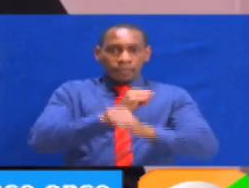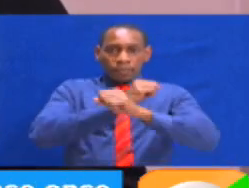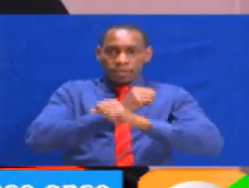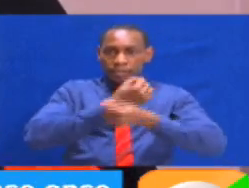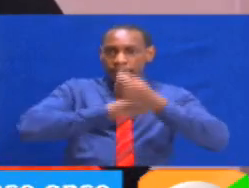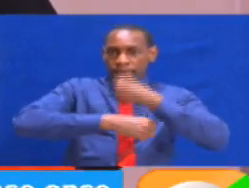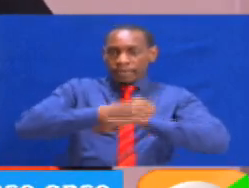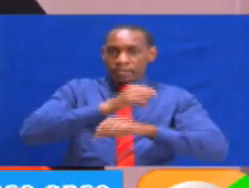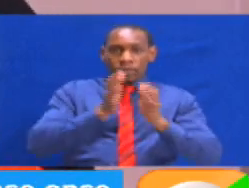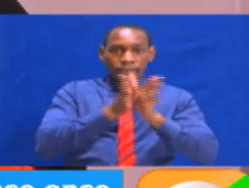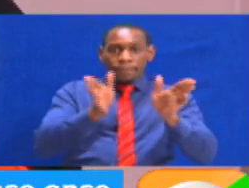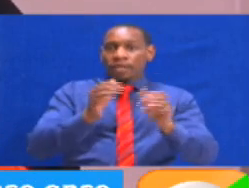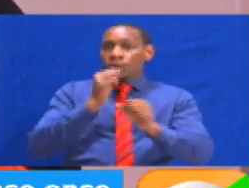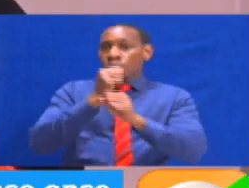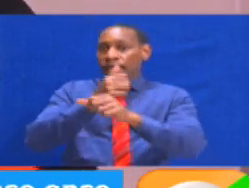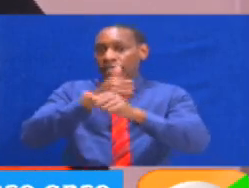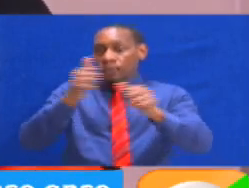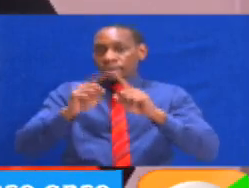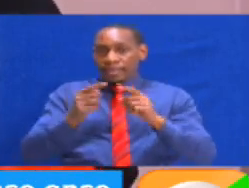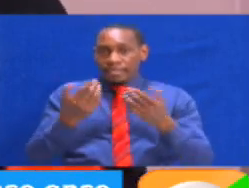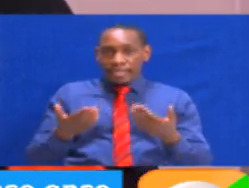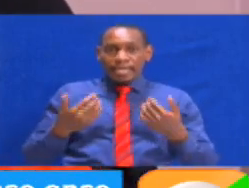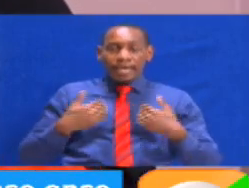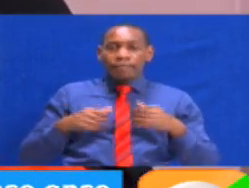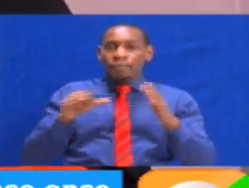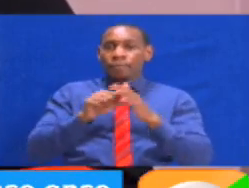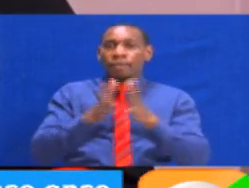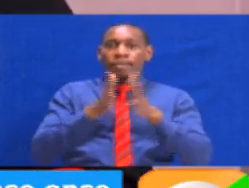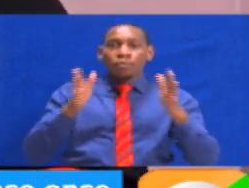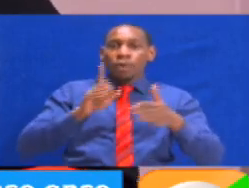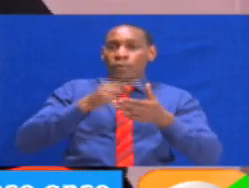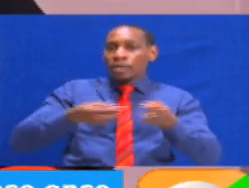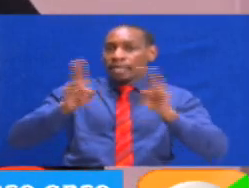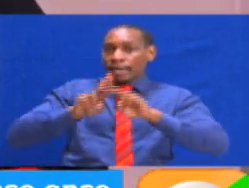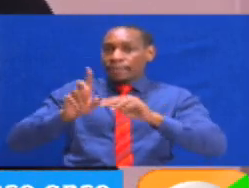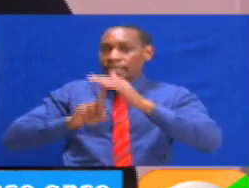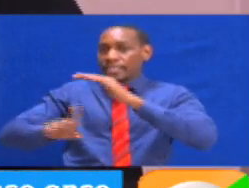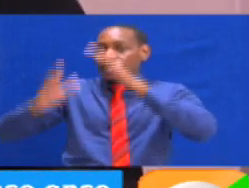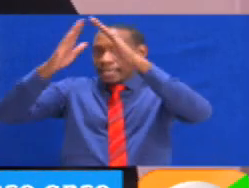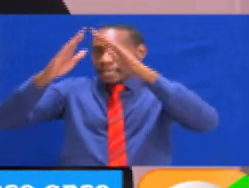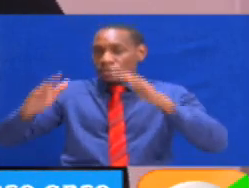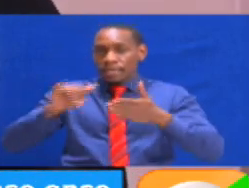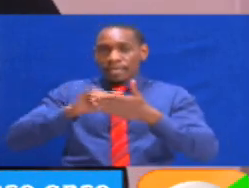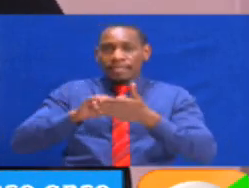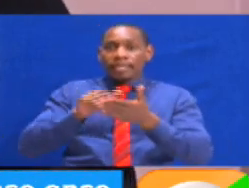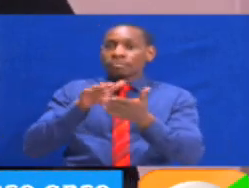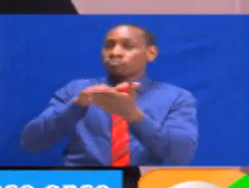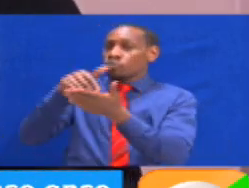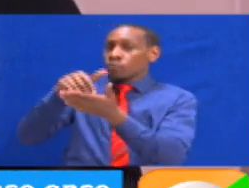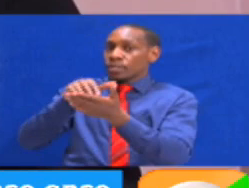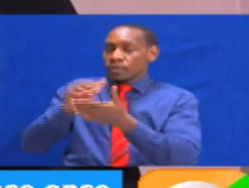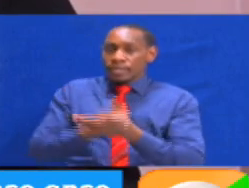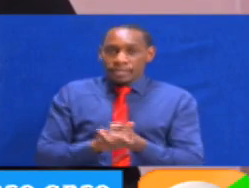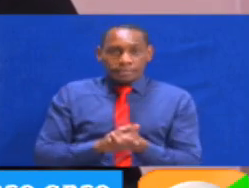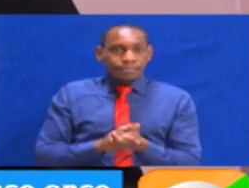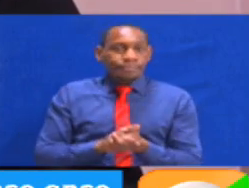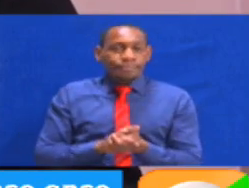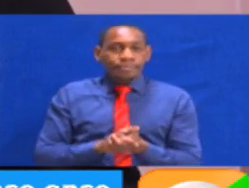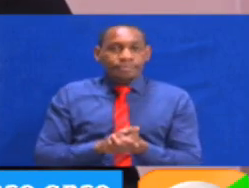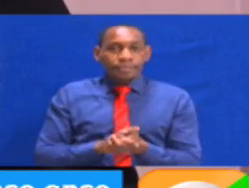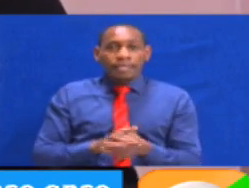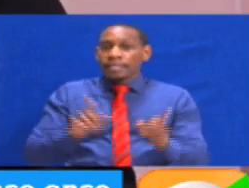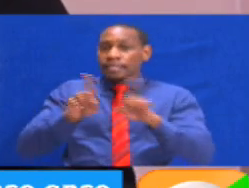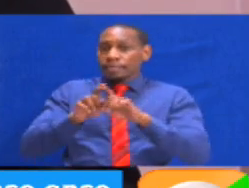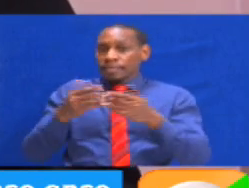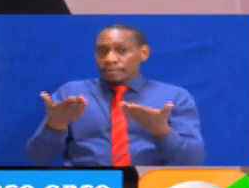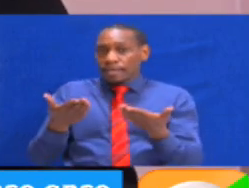public may largely be working, but now we have now the main issue of what's happening in the households, which are more vulnerable. In fact, it brings me to